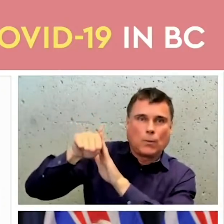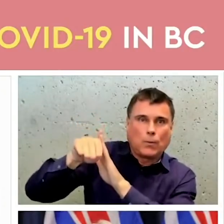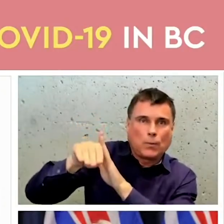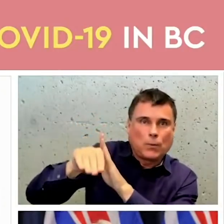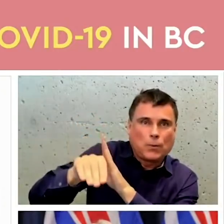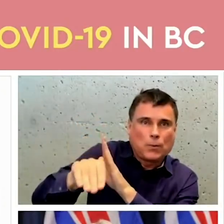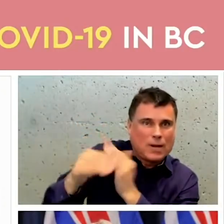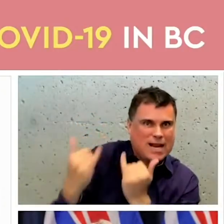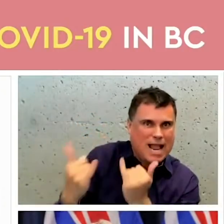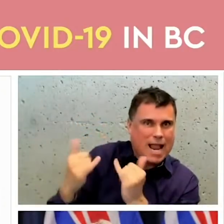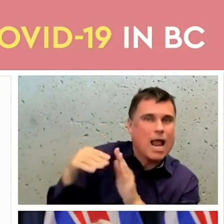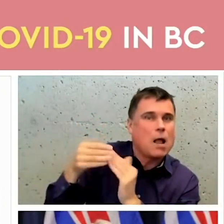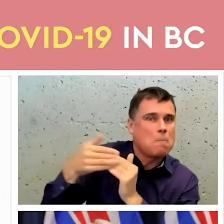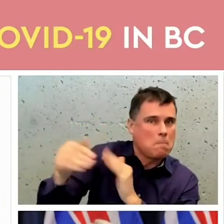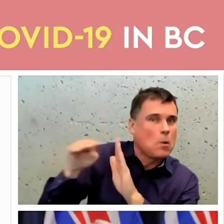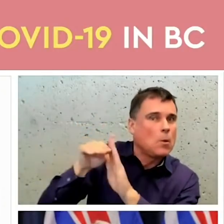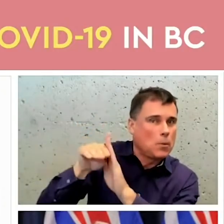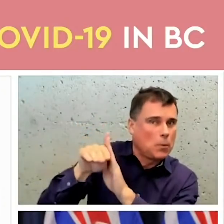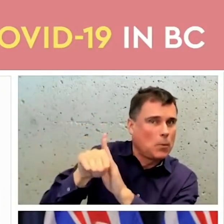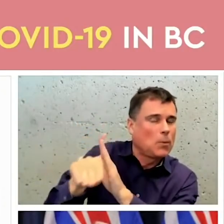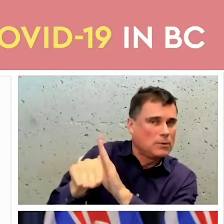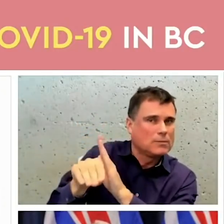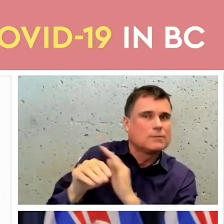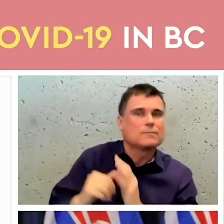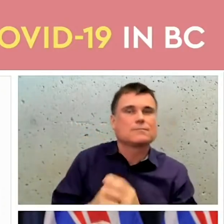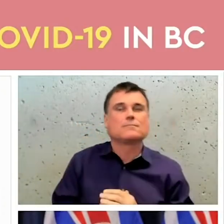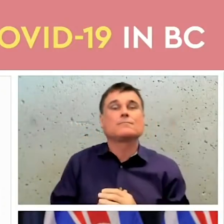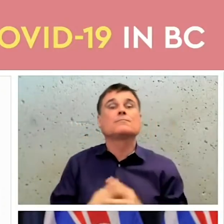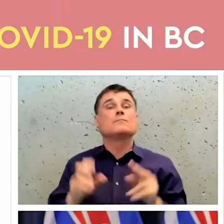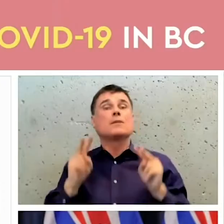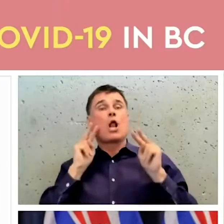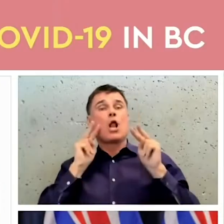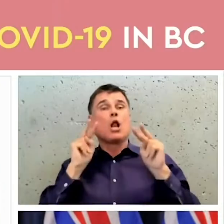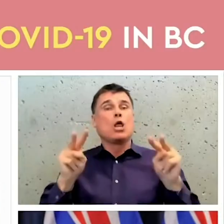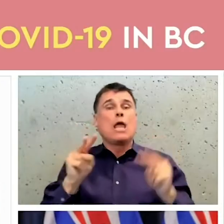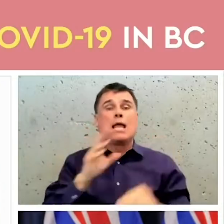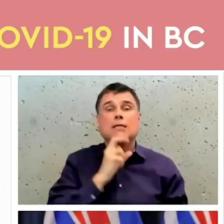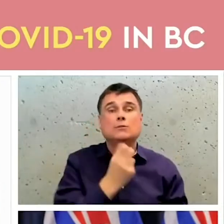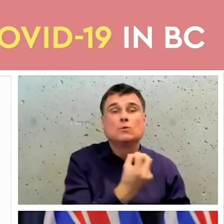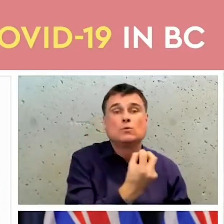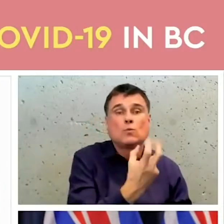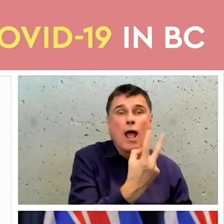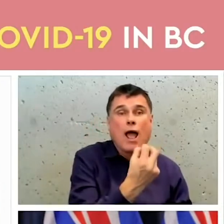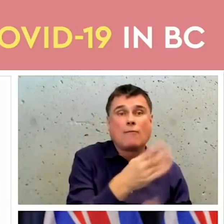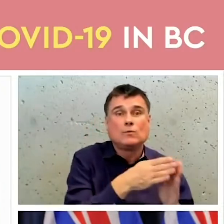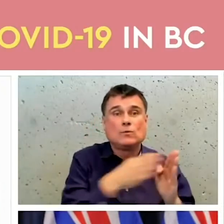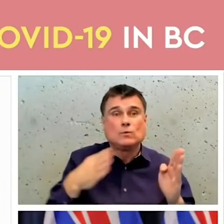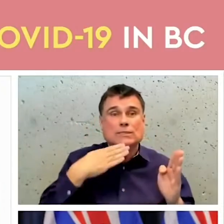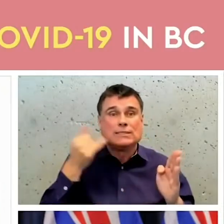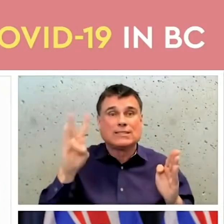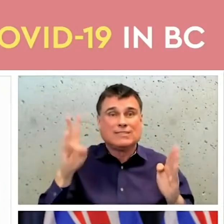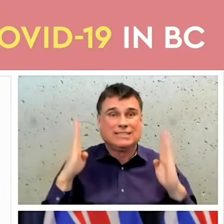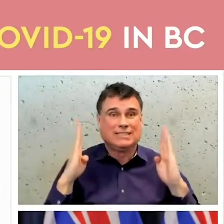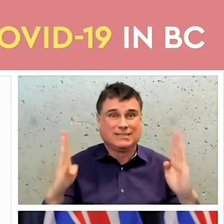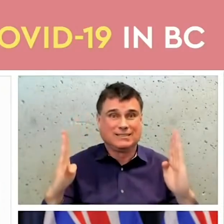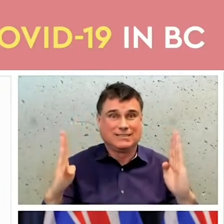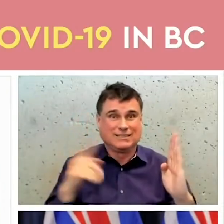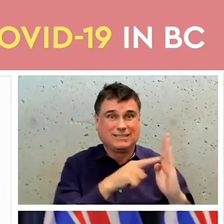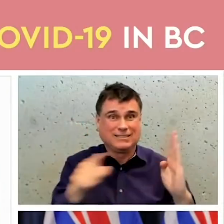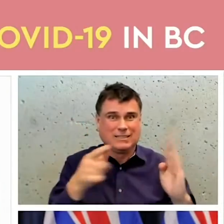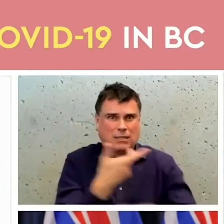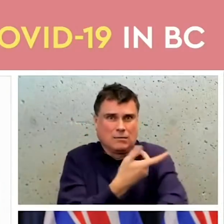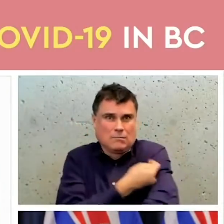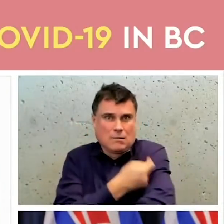have vaccination of 12 to 17-year-olds, there's been that steady decrease. And in those communities, those areas like